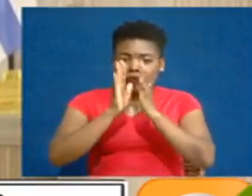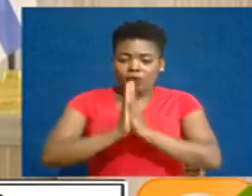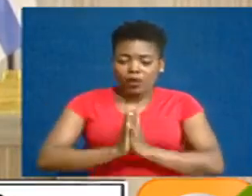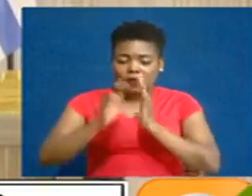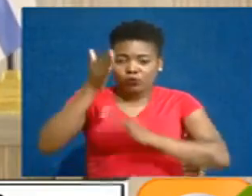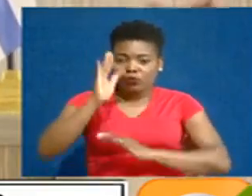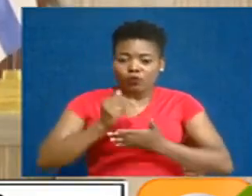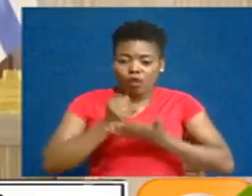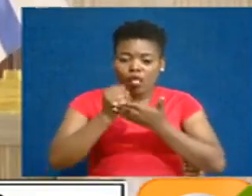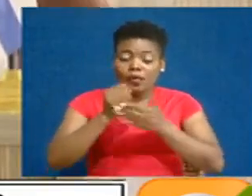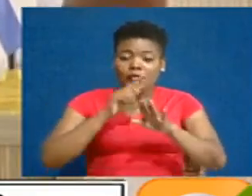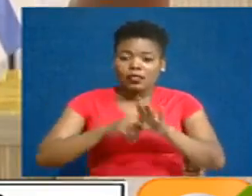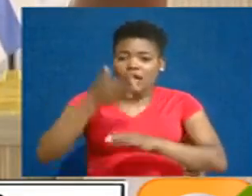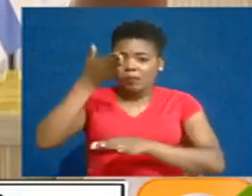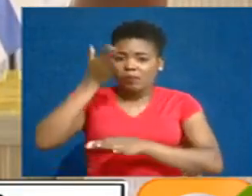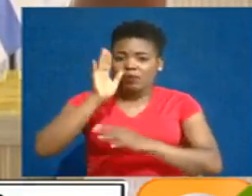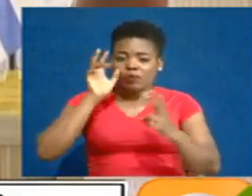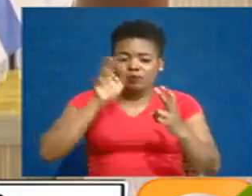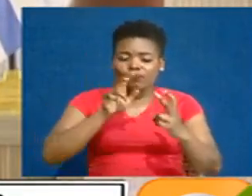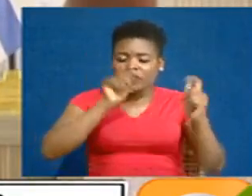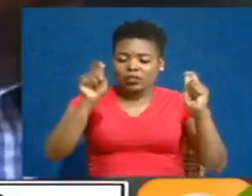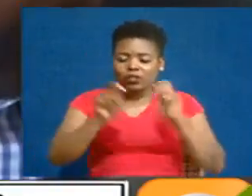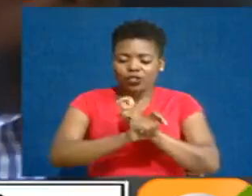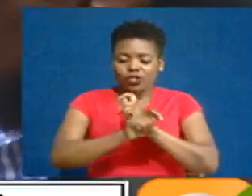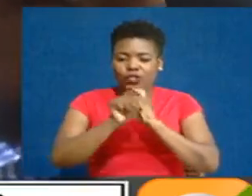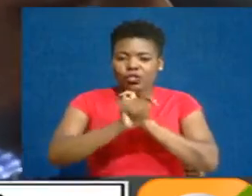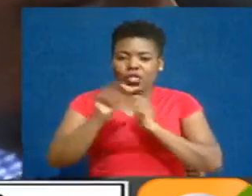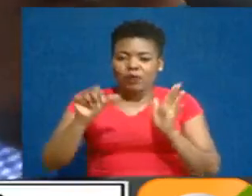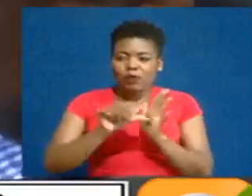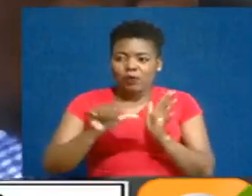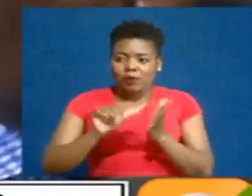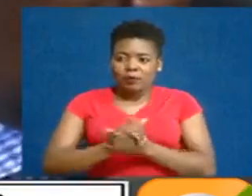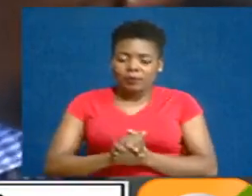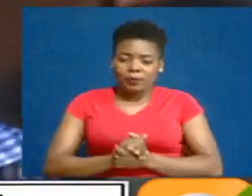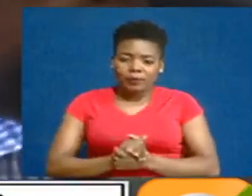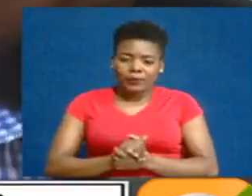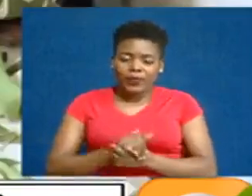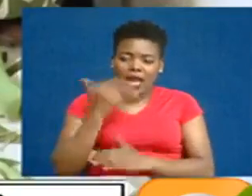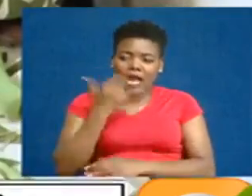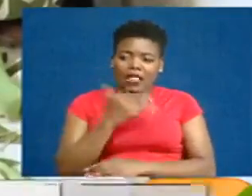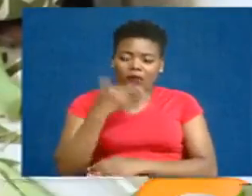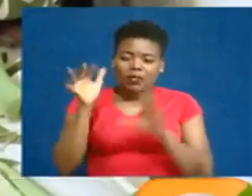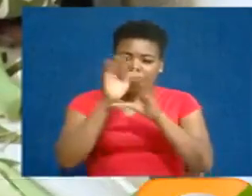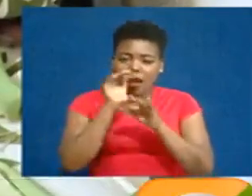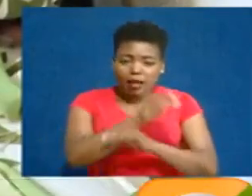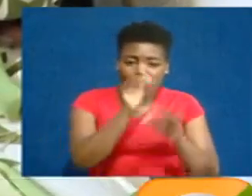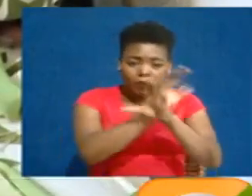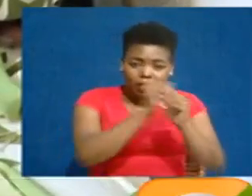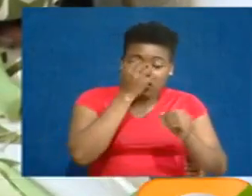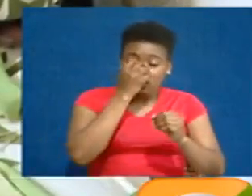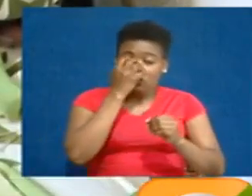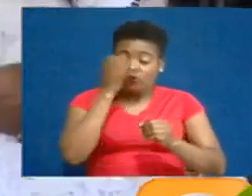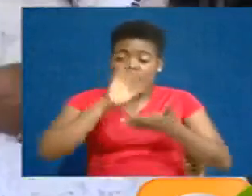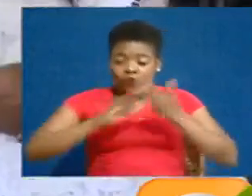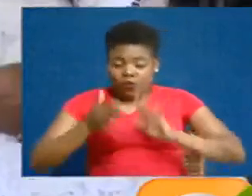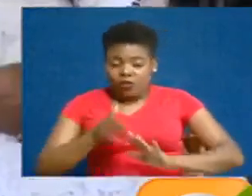And every time God turns the trouble back. And in a fresh twist, Gachagua asked the president to forgive him for mistakes